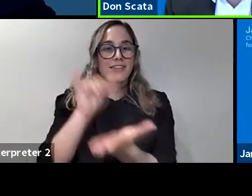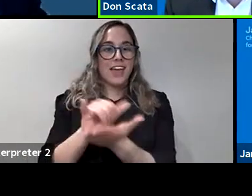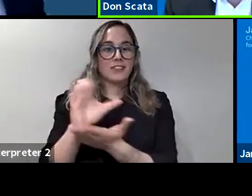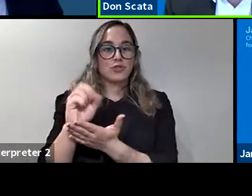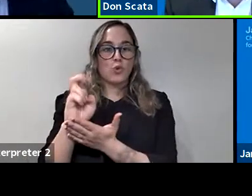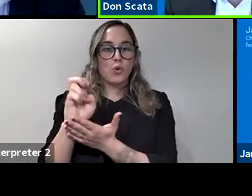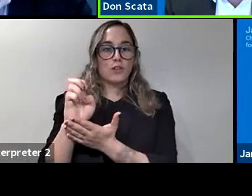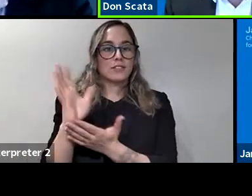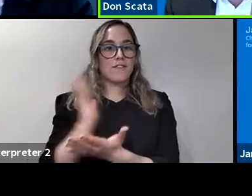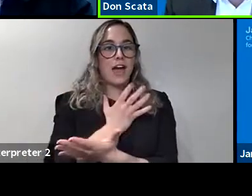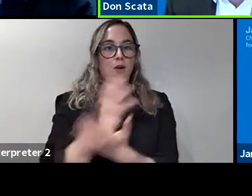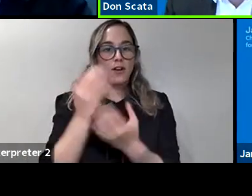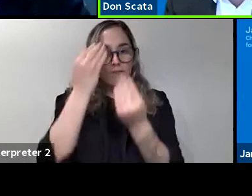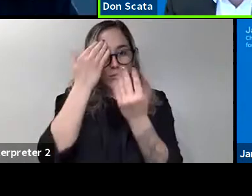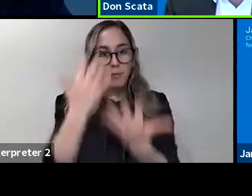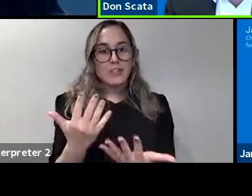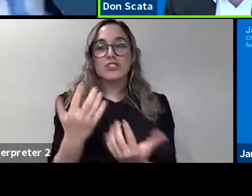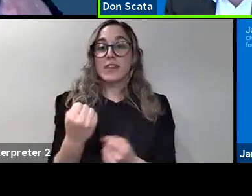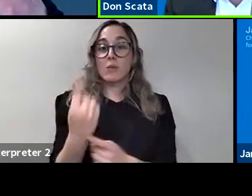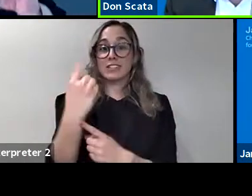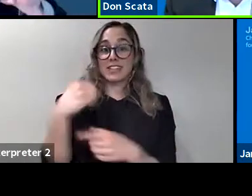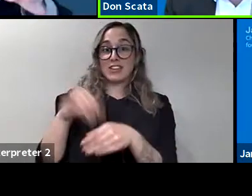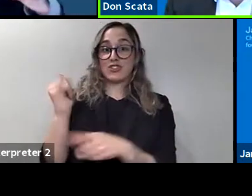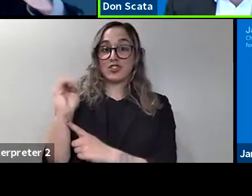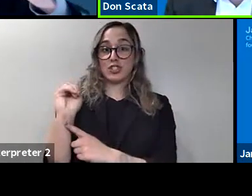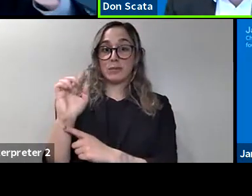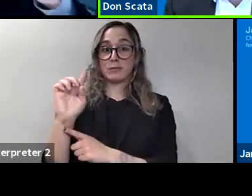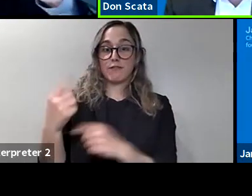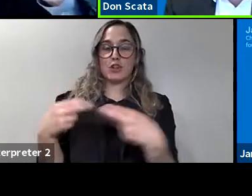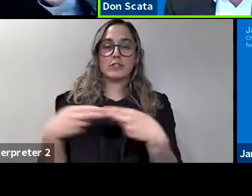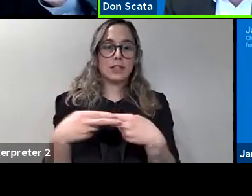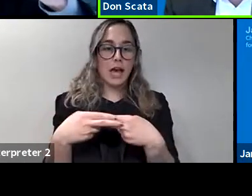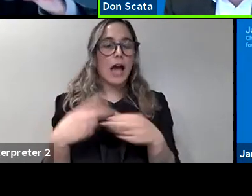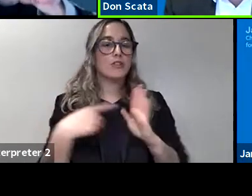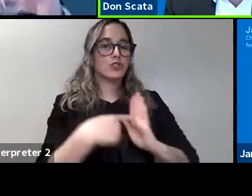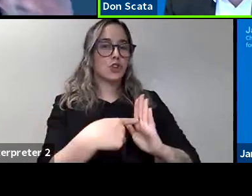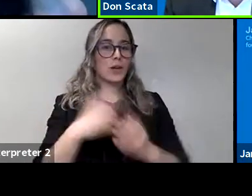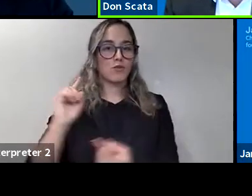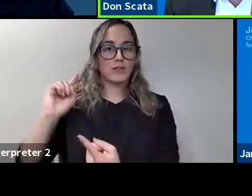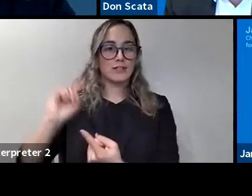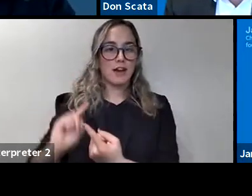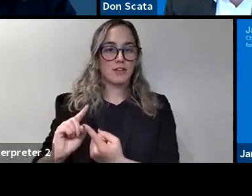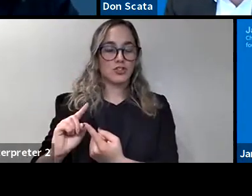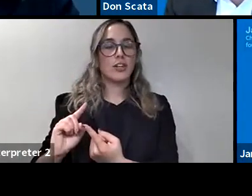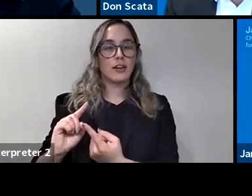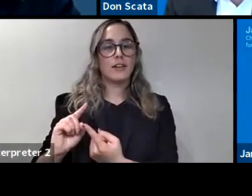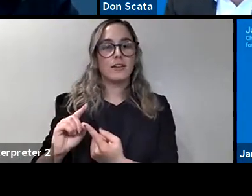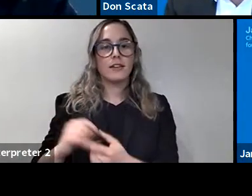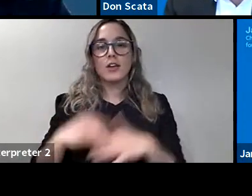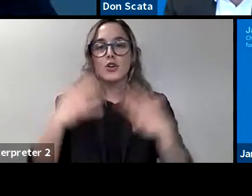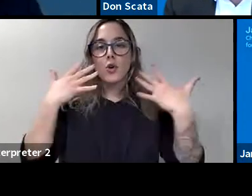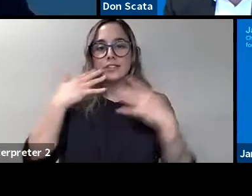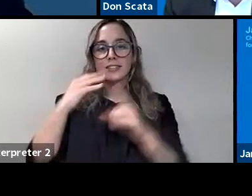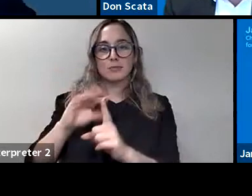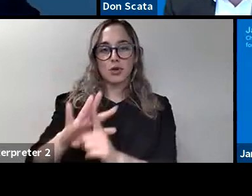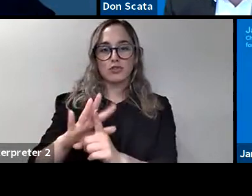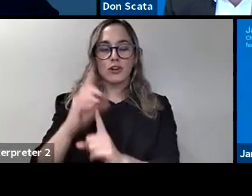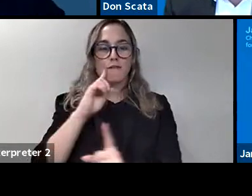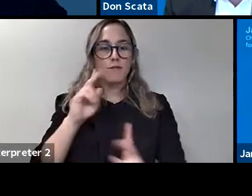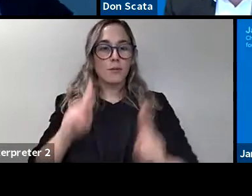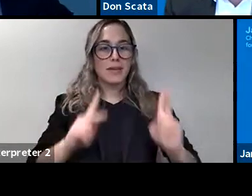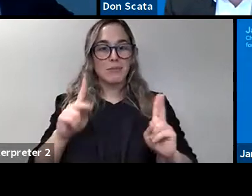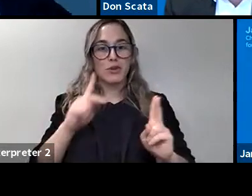of the information in one of Jim's first slides showing the reduction in noise exposure to people at